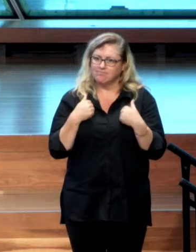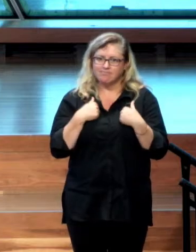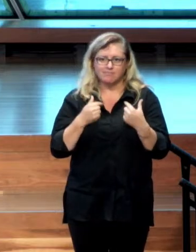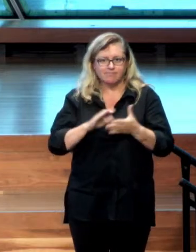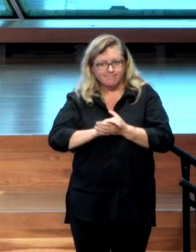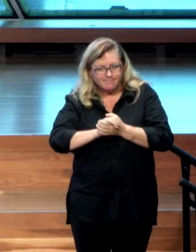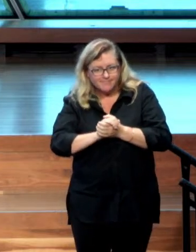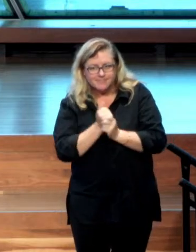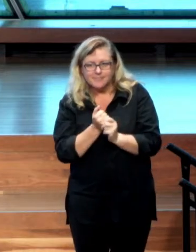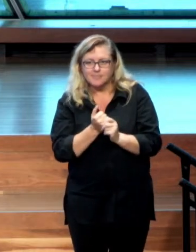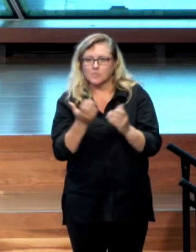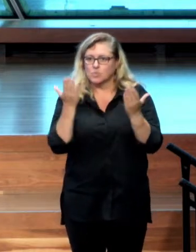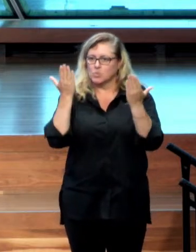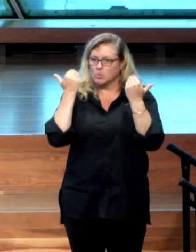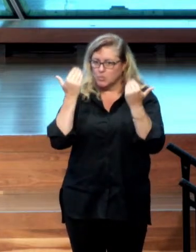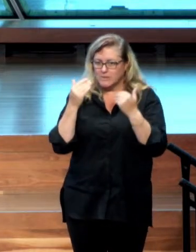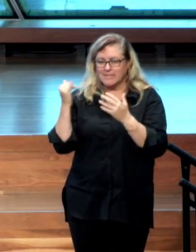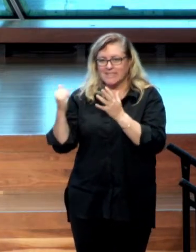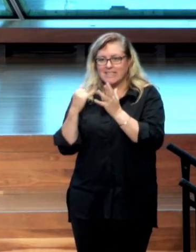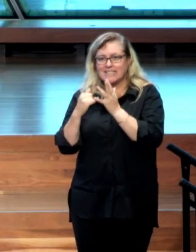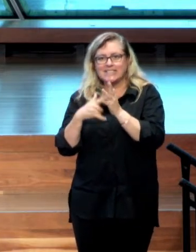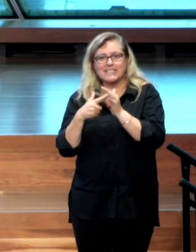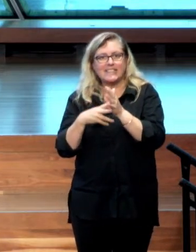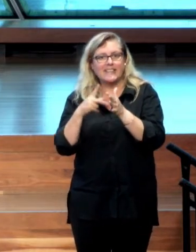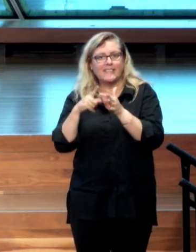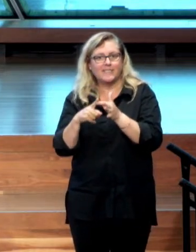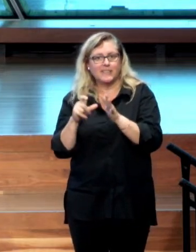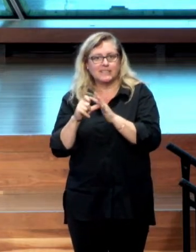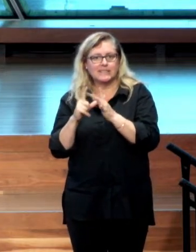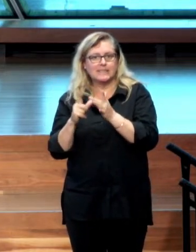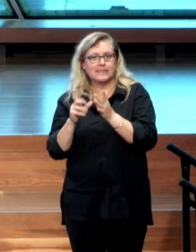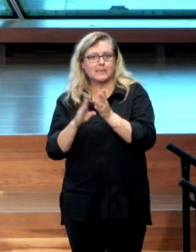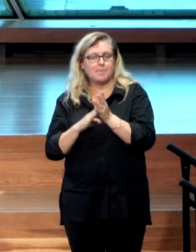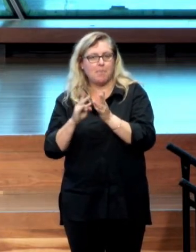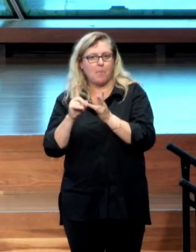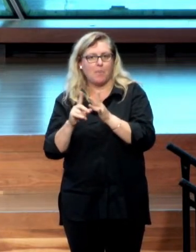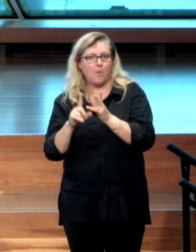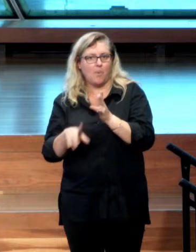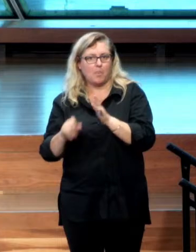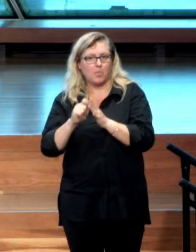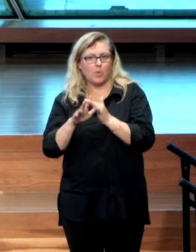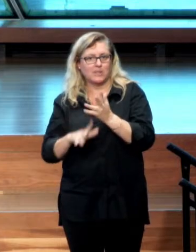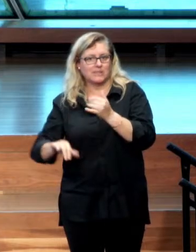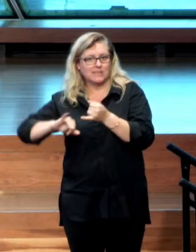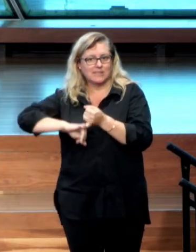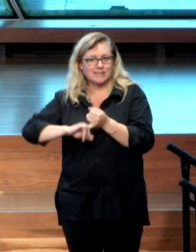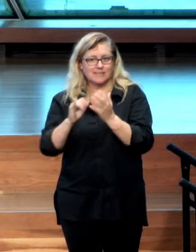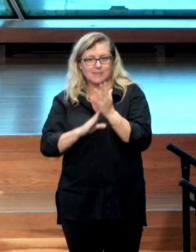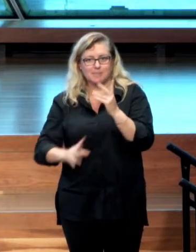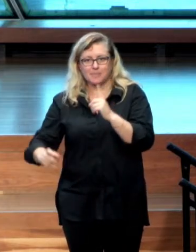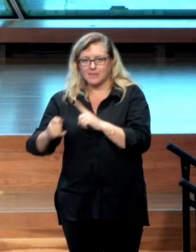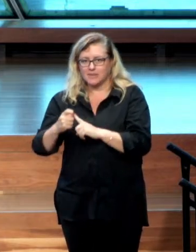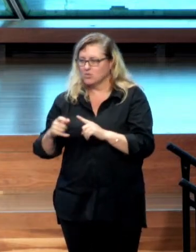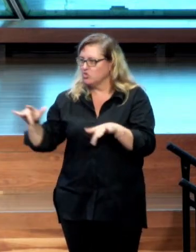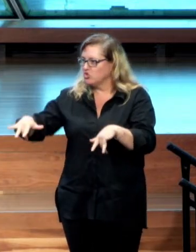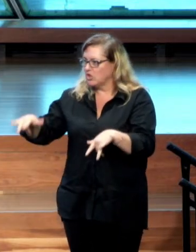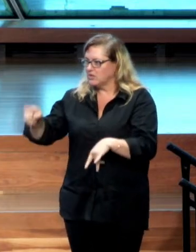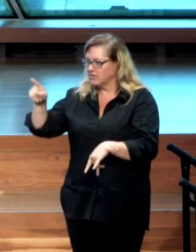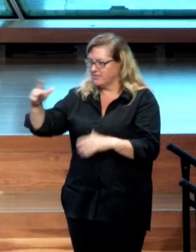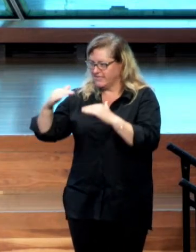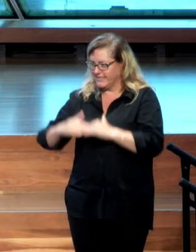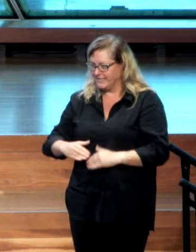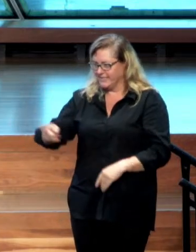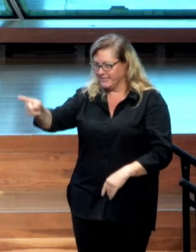great pleasure to welcome the Honourable Steve Dimopoulos MP, Minister for Creative Industries. Not quite yet, Steve.